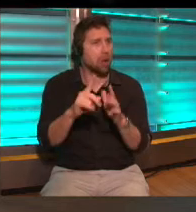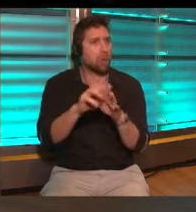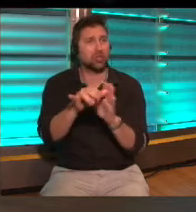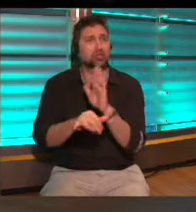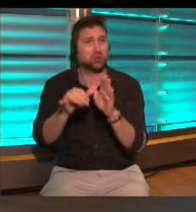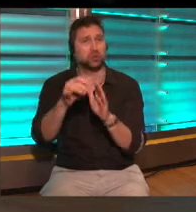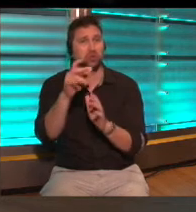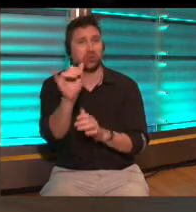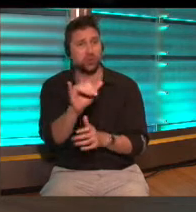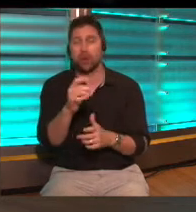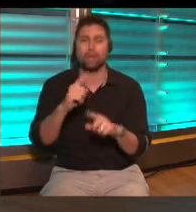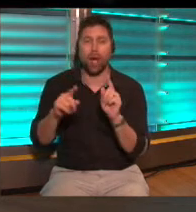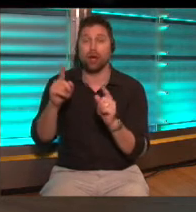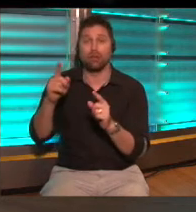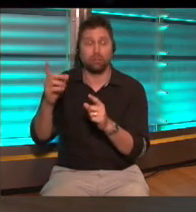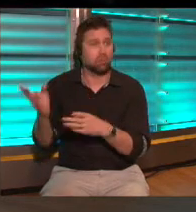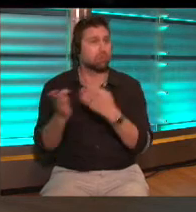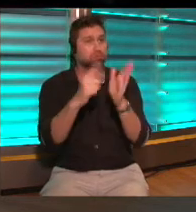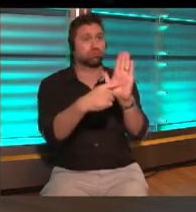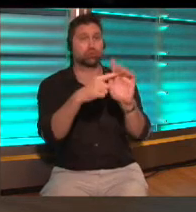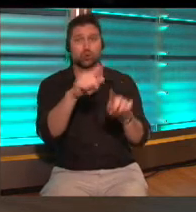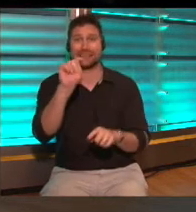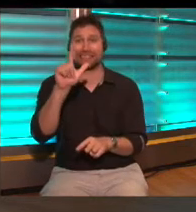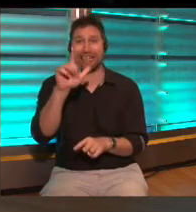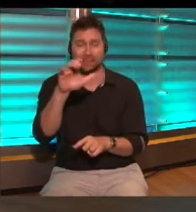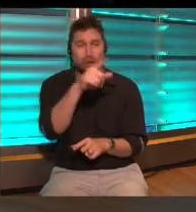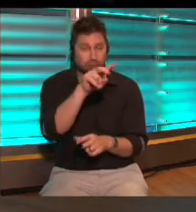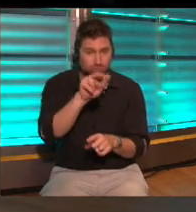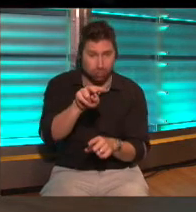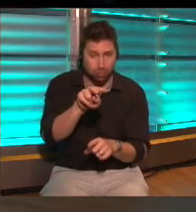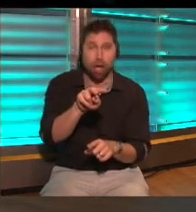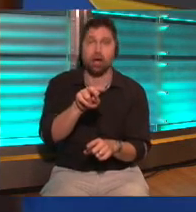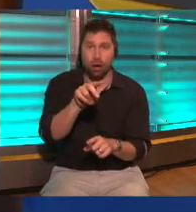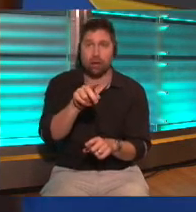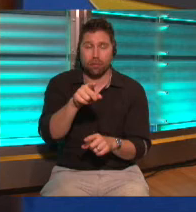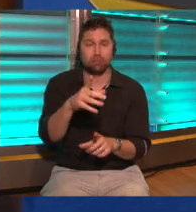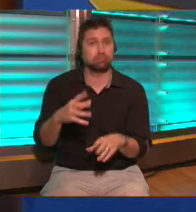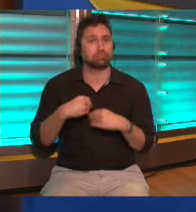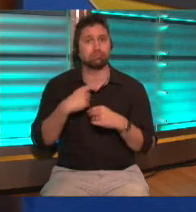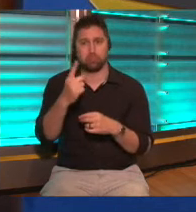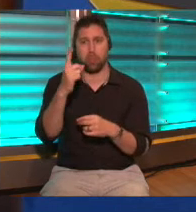actually took it to TLC, and they saw the footage, and they picked up the